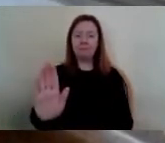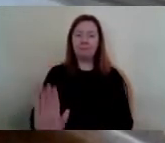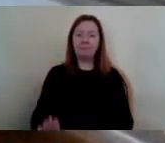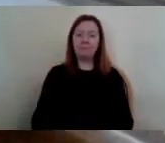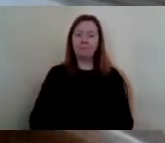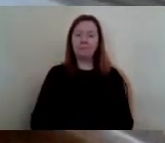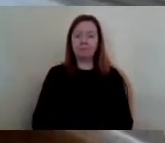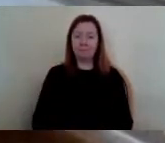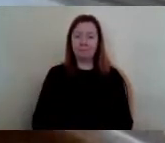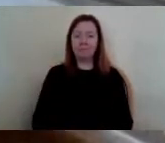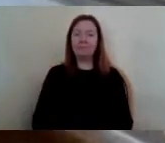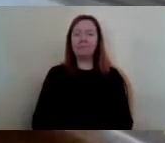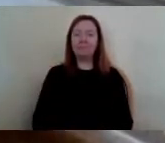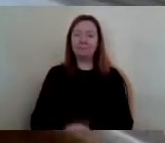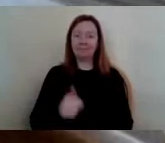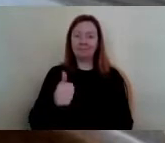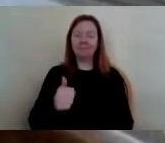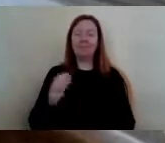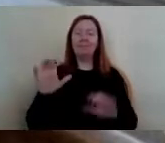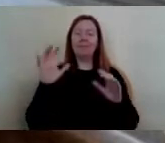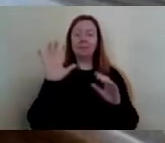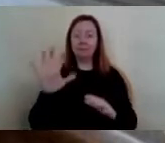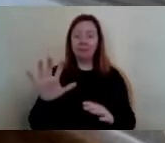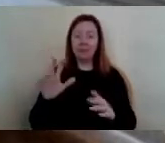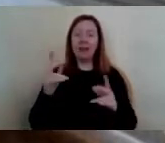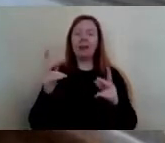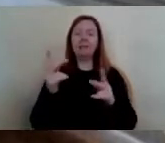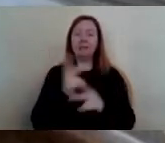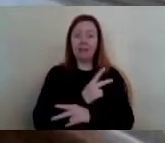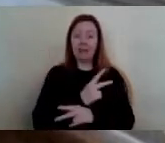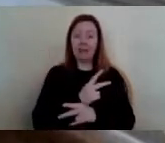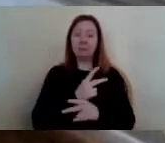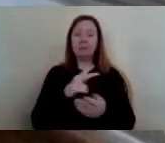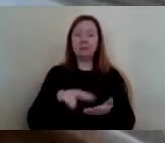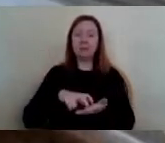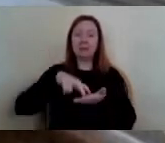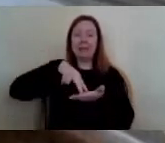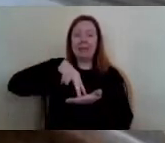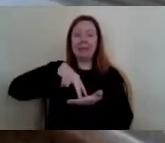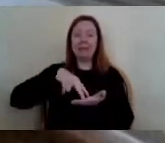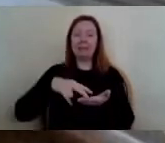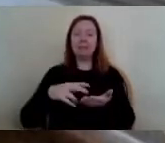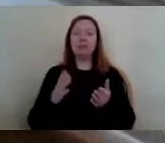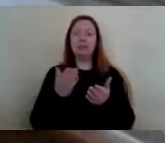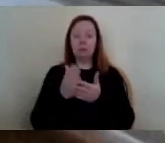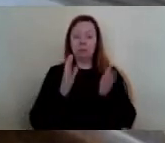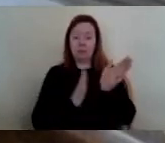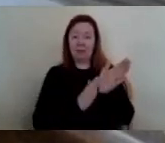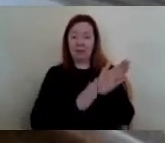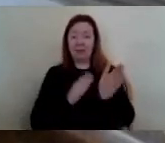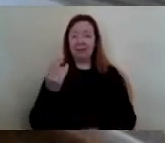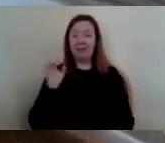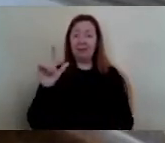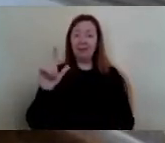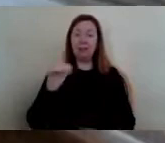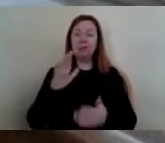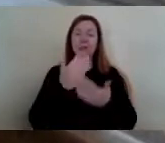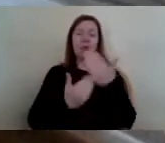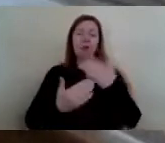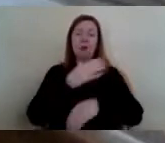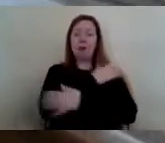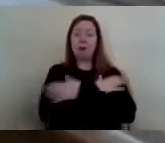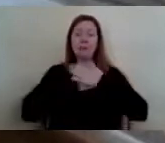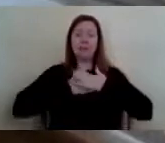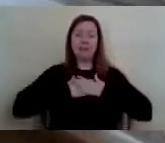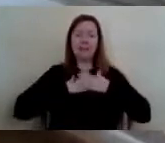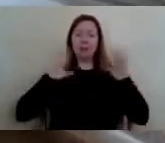in, and relax. We're gonna do five times sit to stand. Here we go, press through the heels, arms either on your chest, your thighs, or